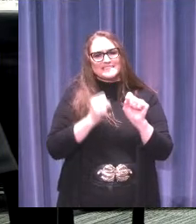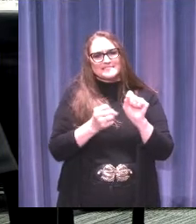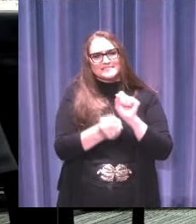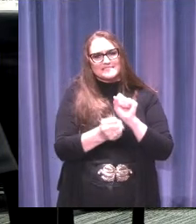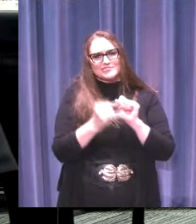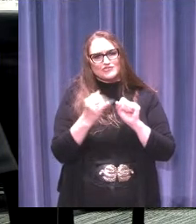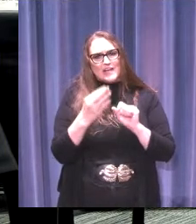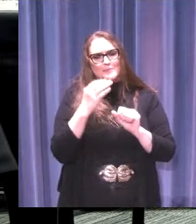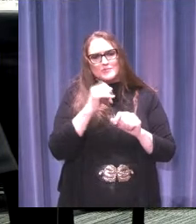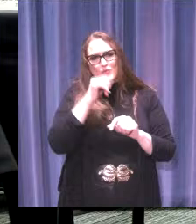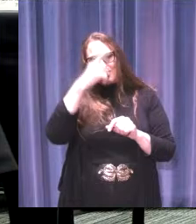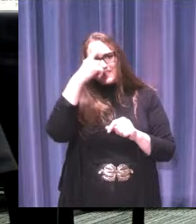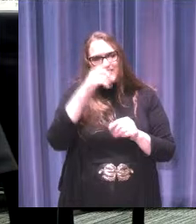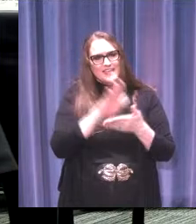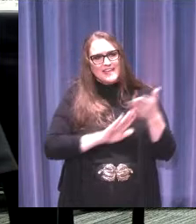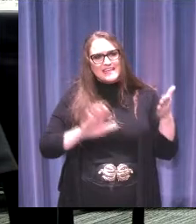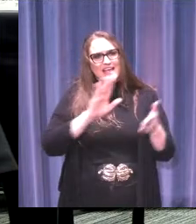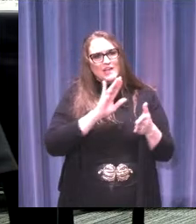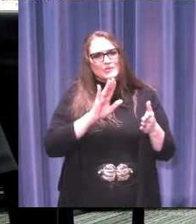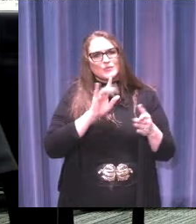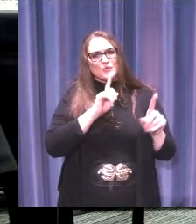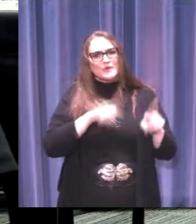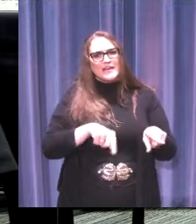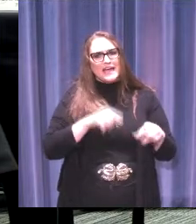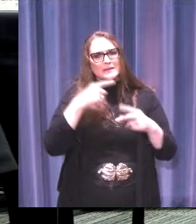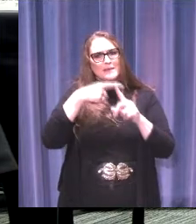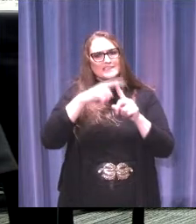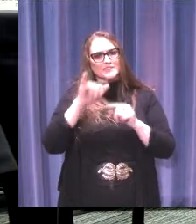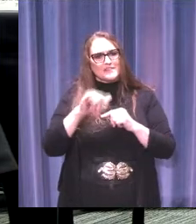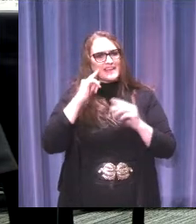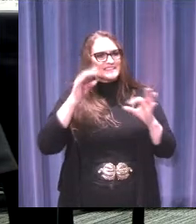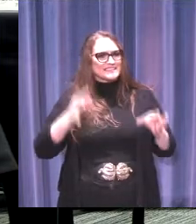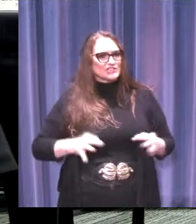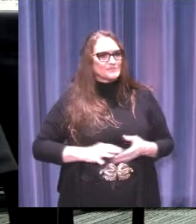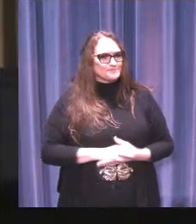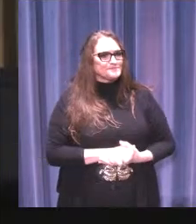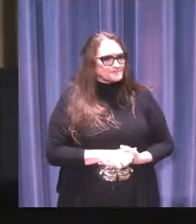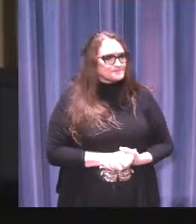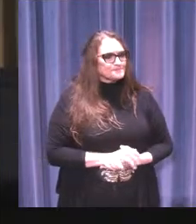think that the college will react very positively to this decision.